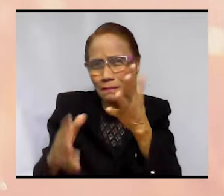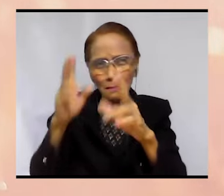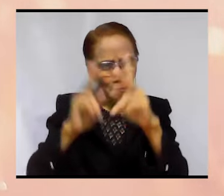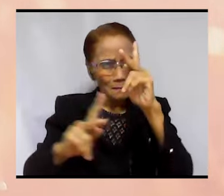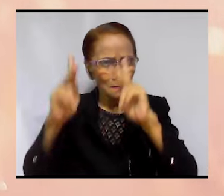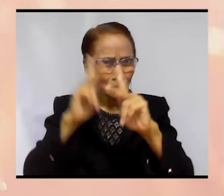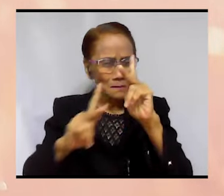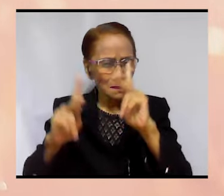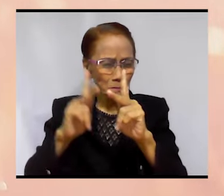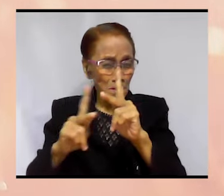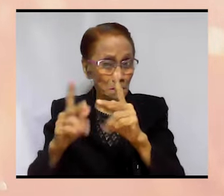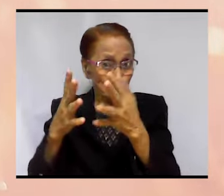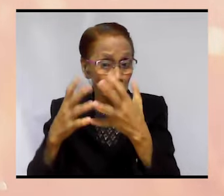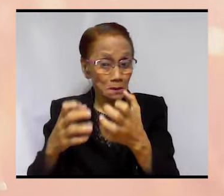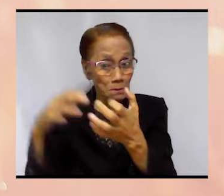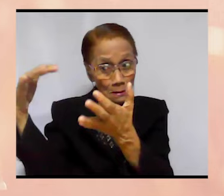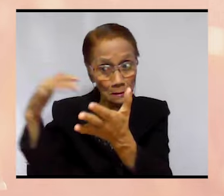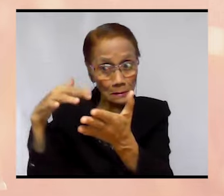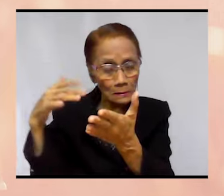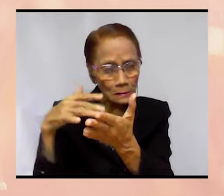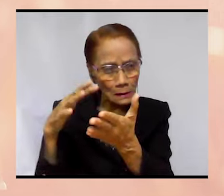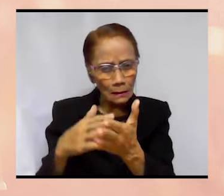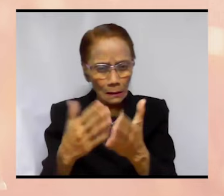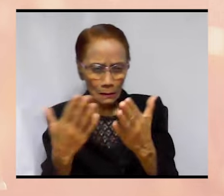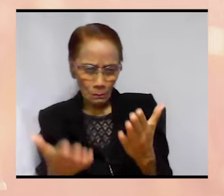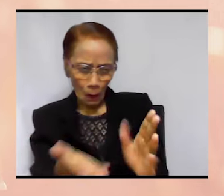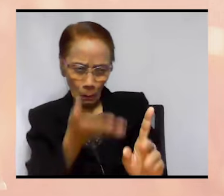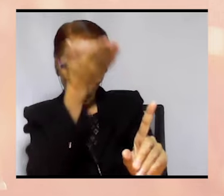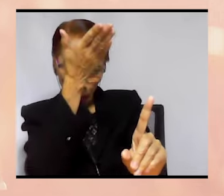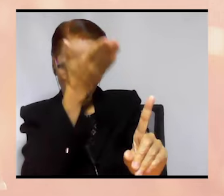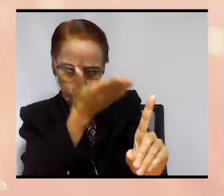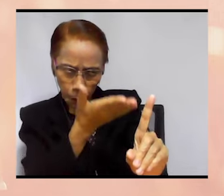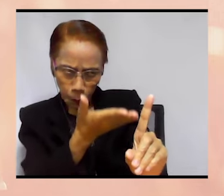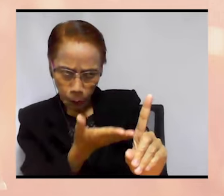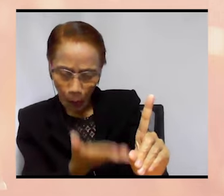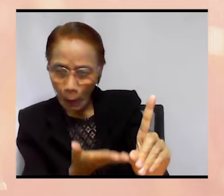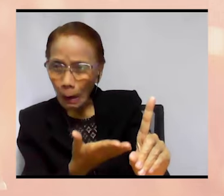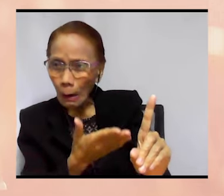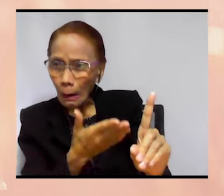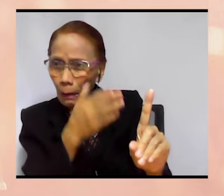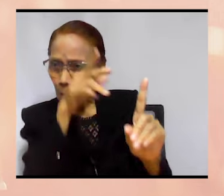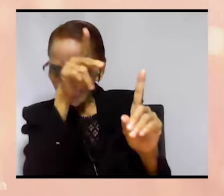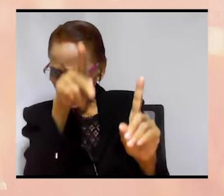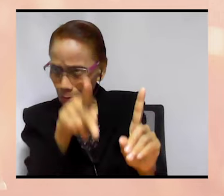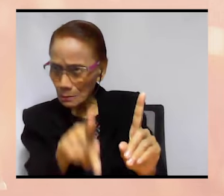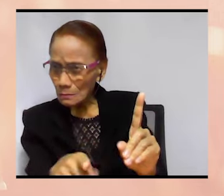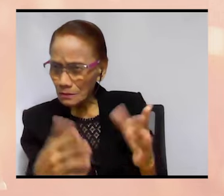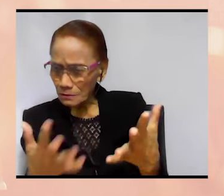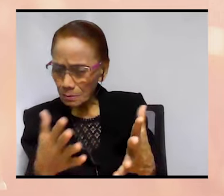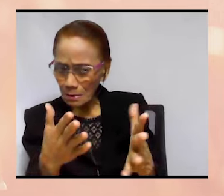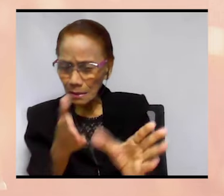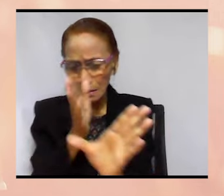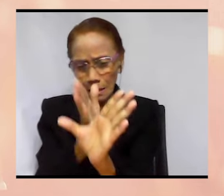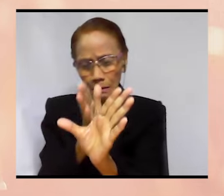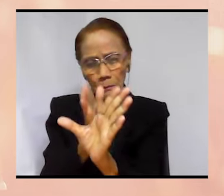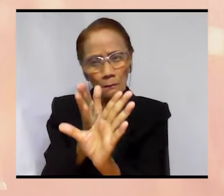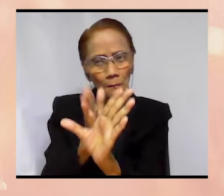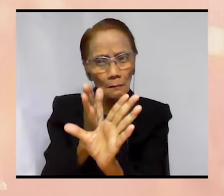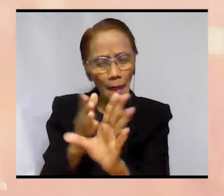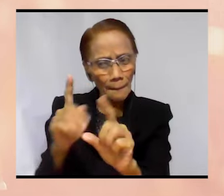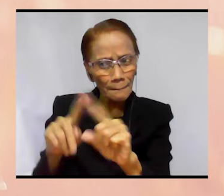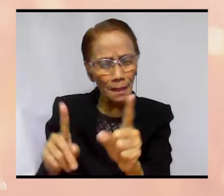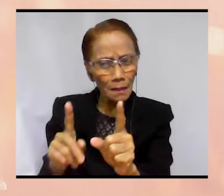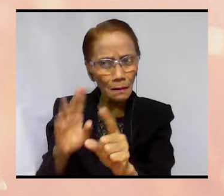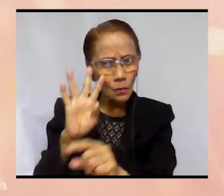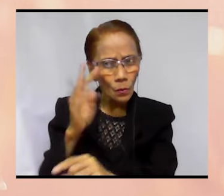study his figure from the psychological point of view. But when we look at his words,